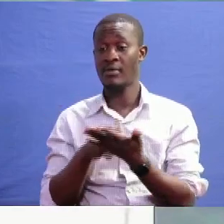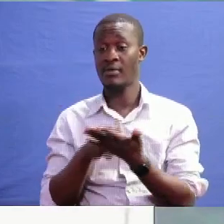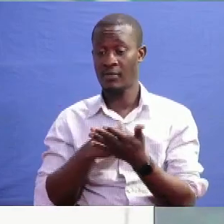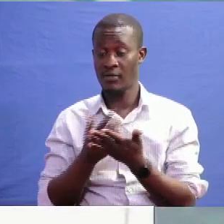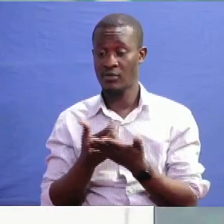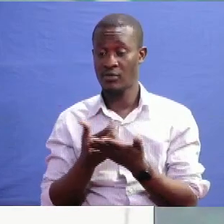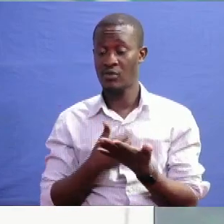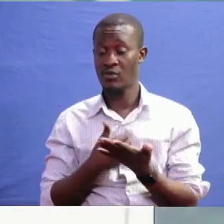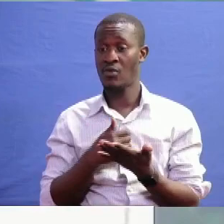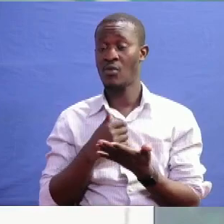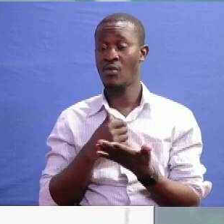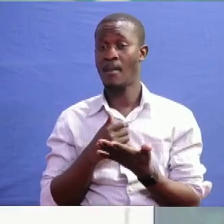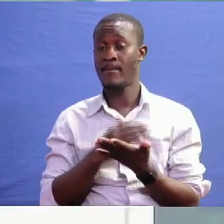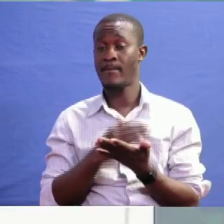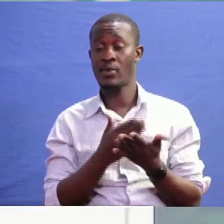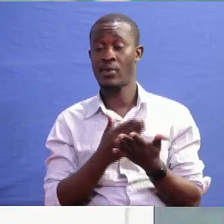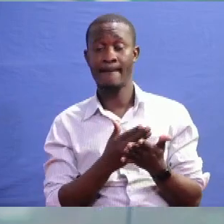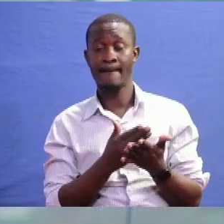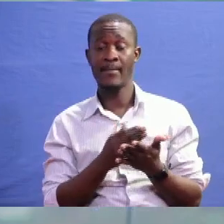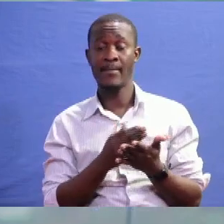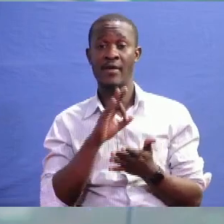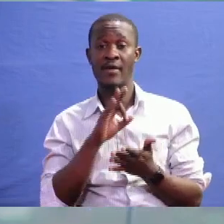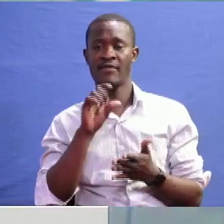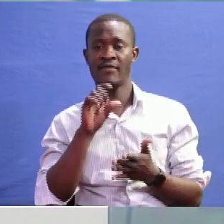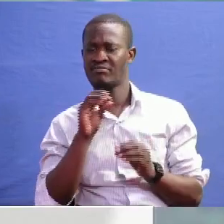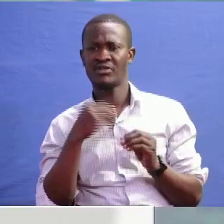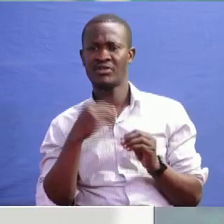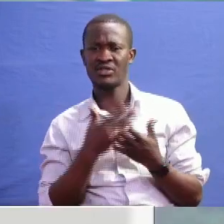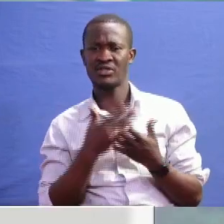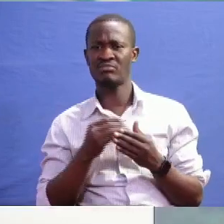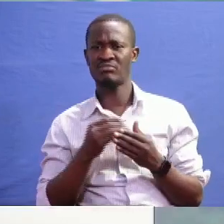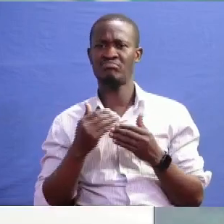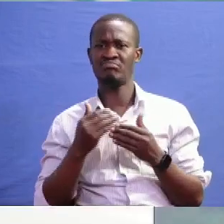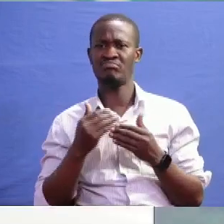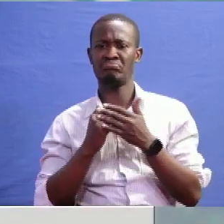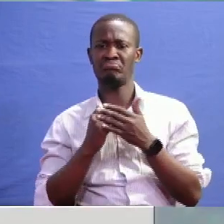just debunk this. Fees has not been increased. How much has private